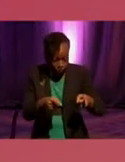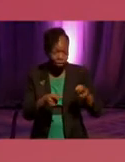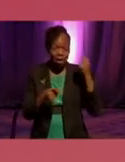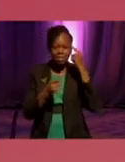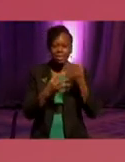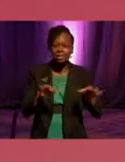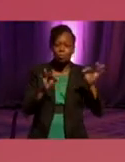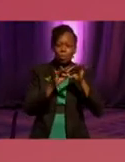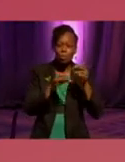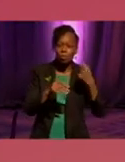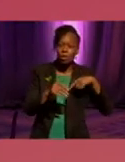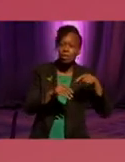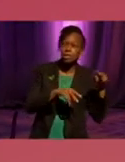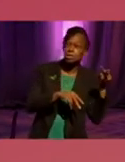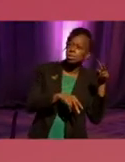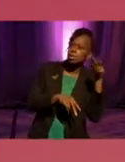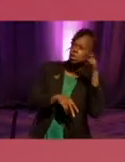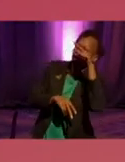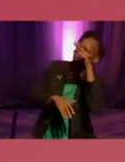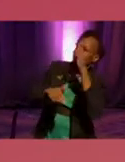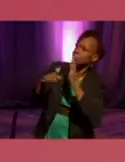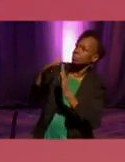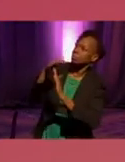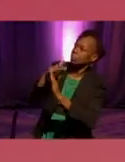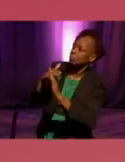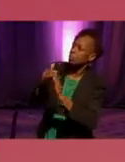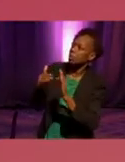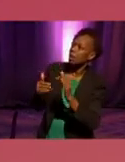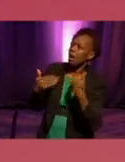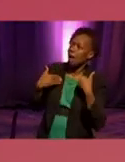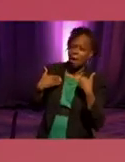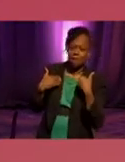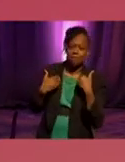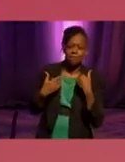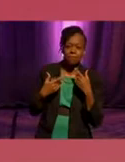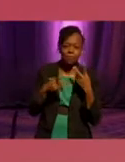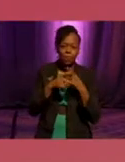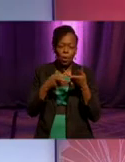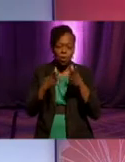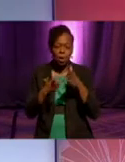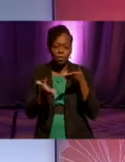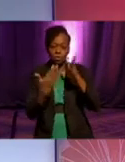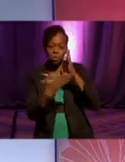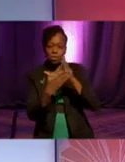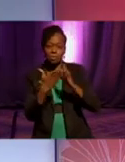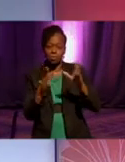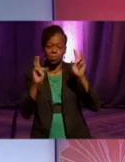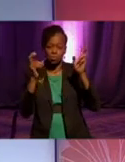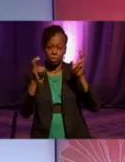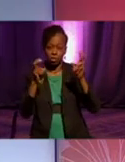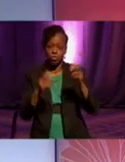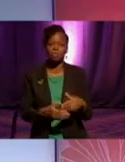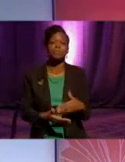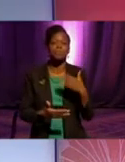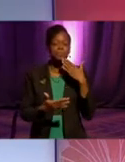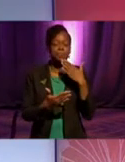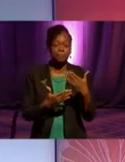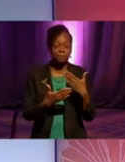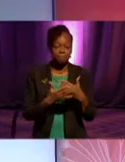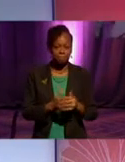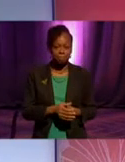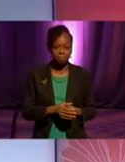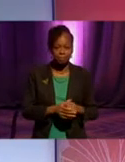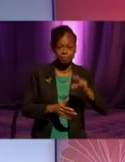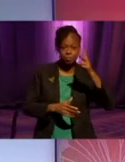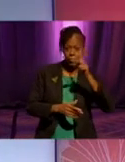upstream and some of and have those issues kind of addressed. So, thank you. Thank you. So the second